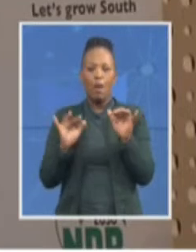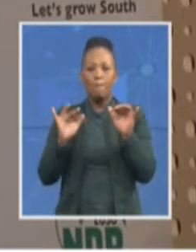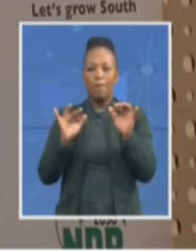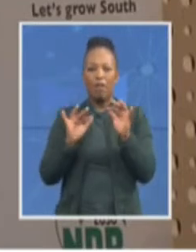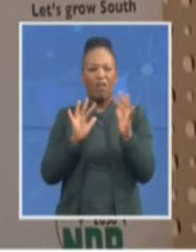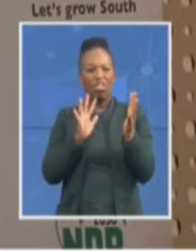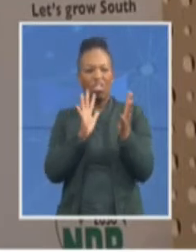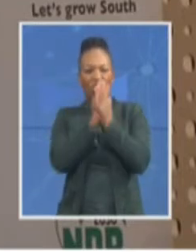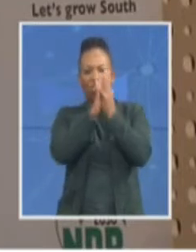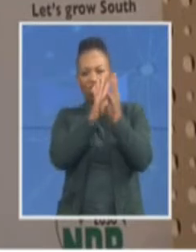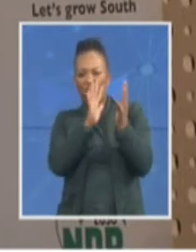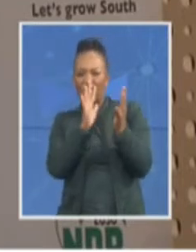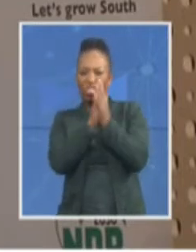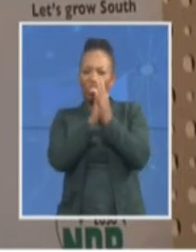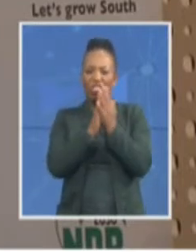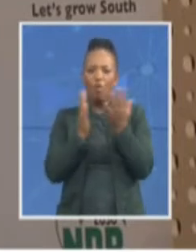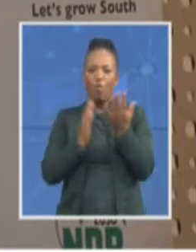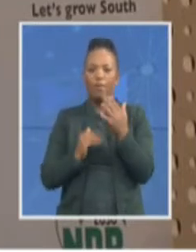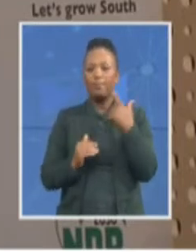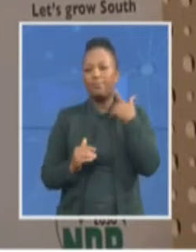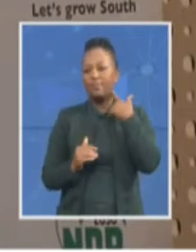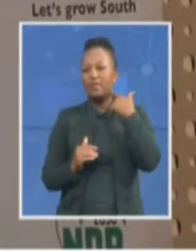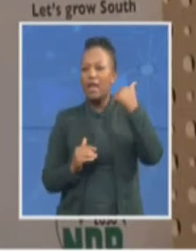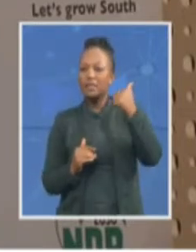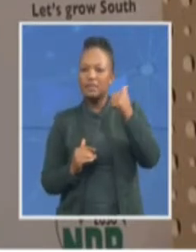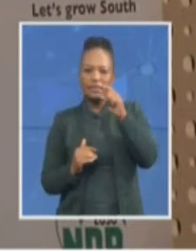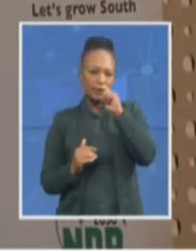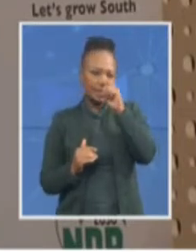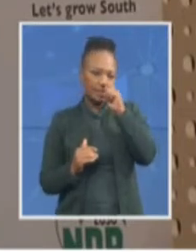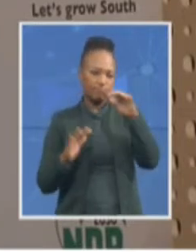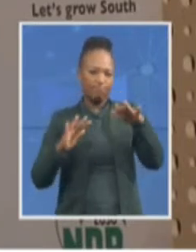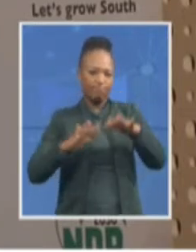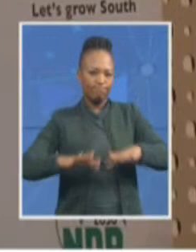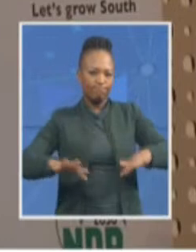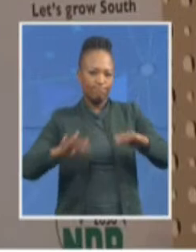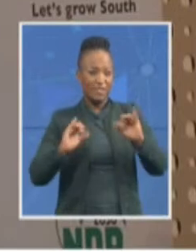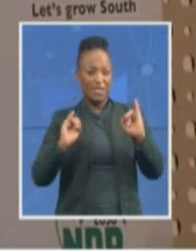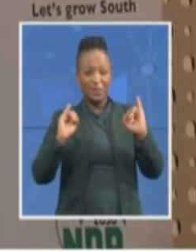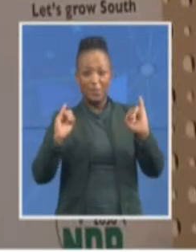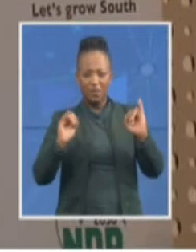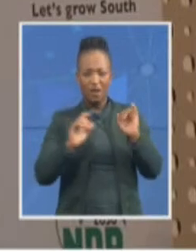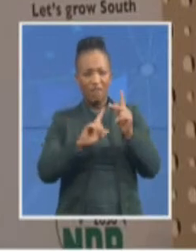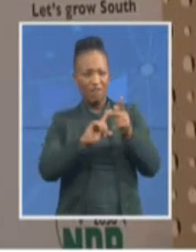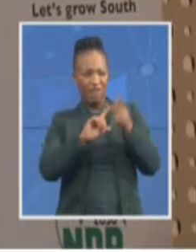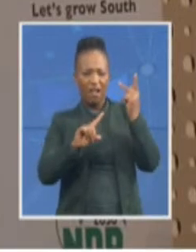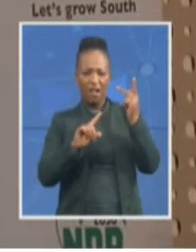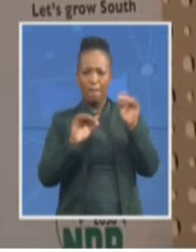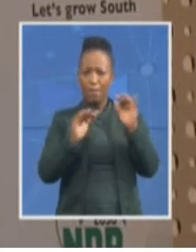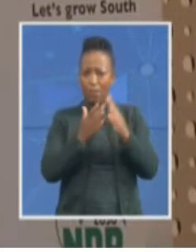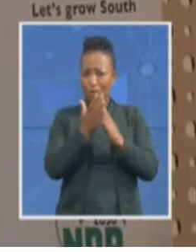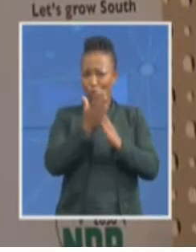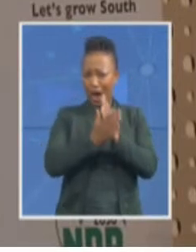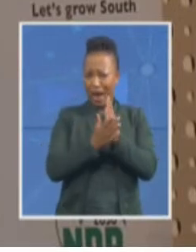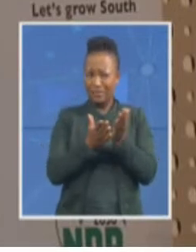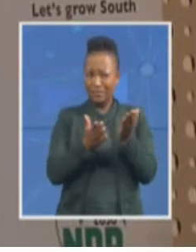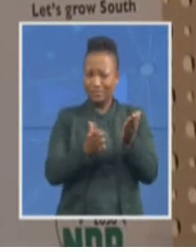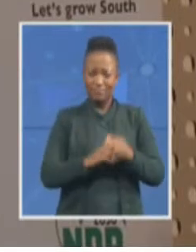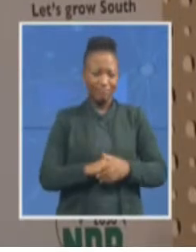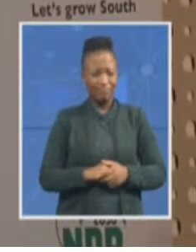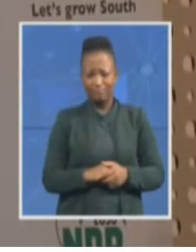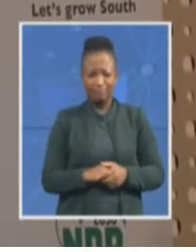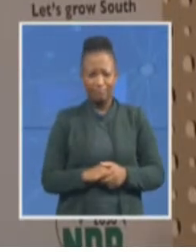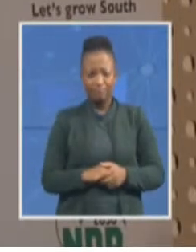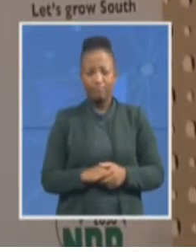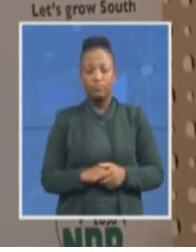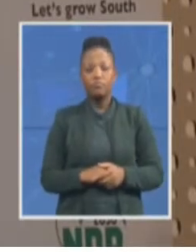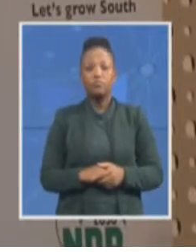No amount of discontent can justify the violation of people's rights in this country. Cabinet welcomed the speedy intervention